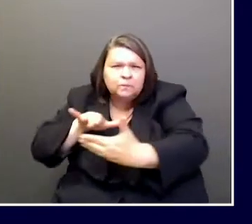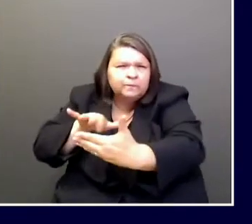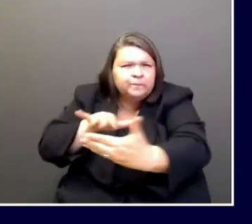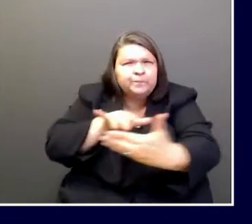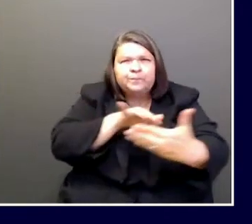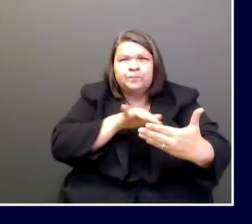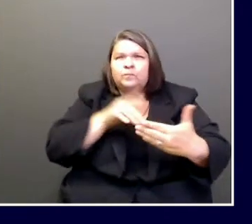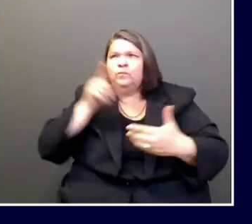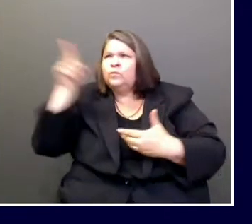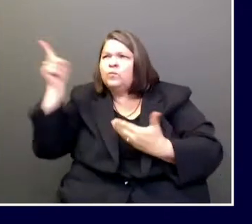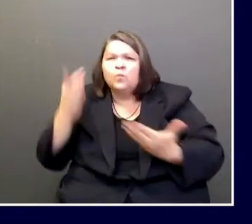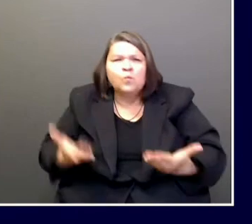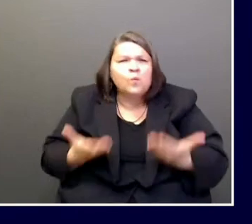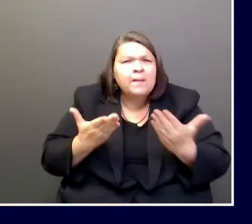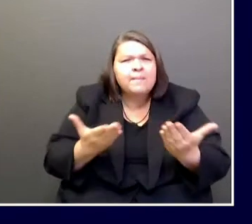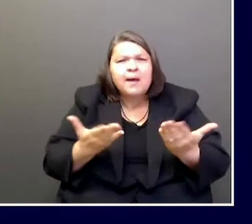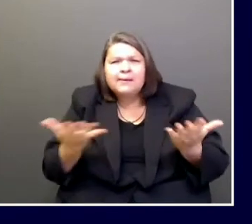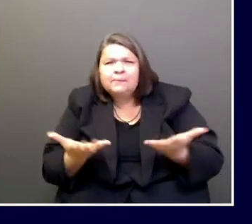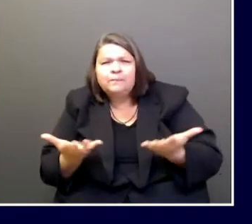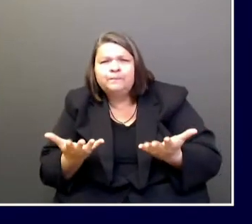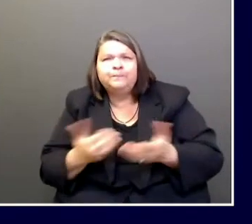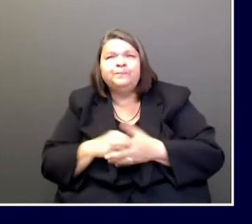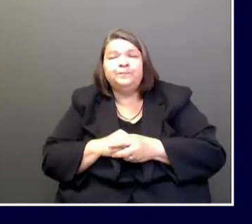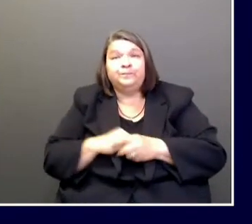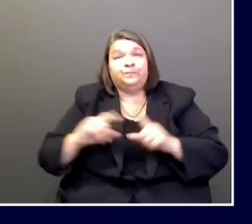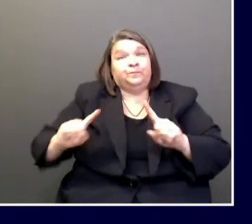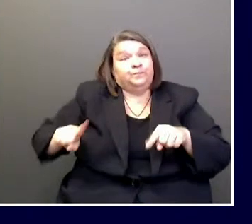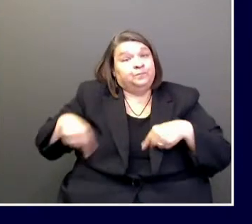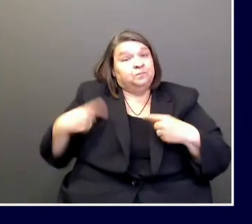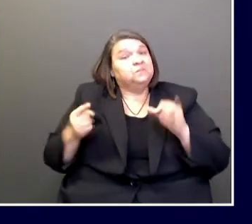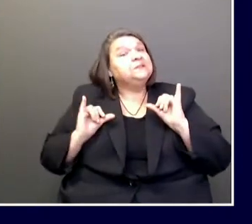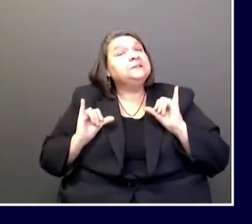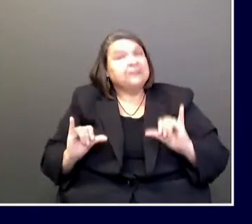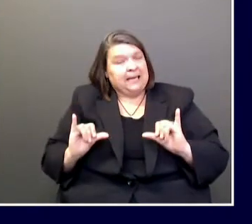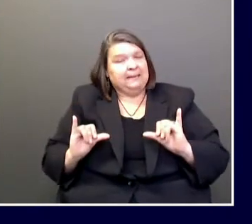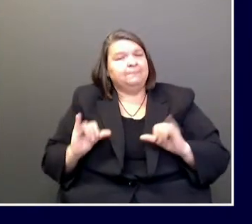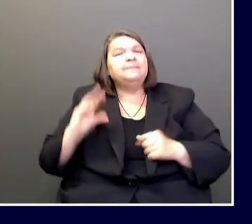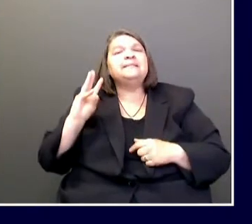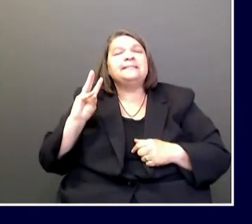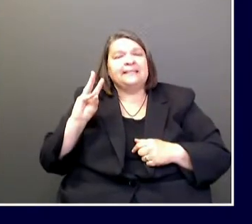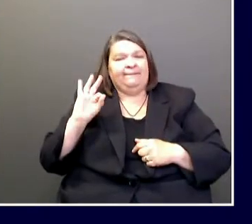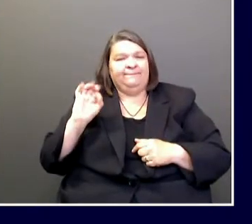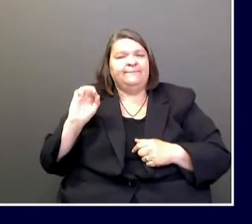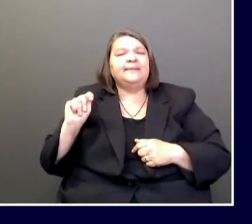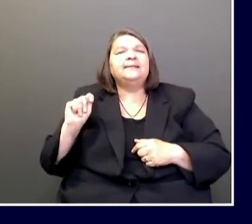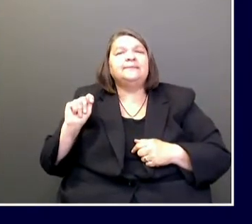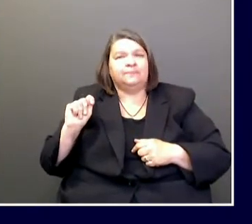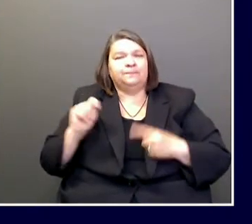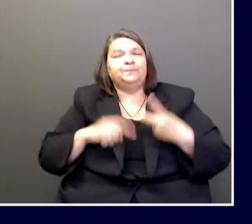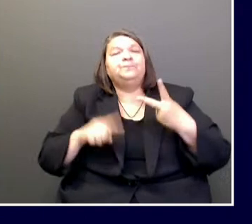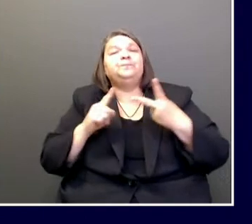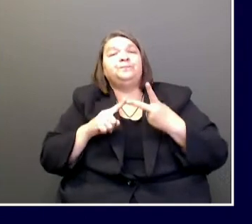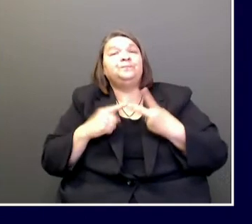have not updated their recommendations for either the distancing or the duration, as you've noted.